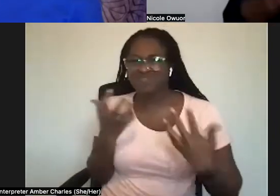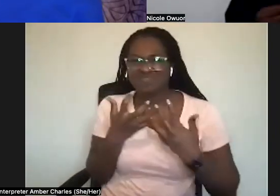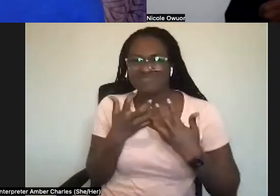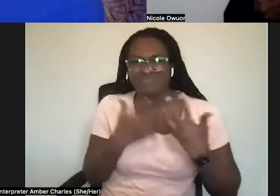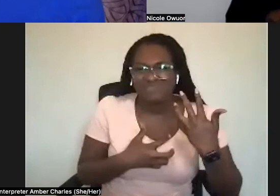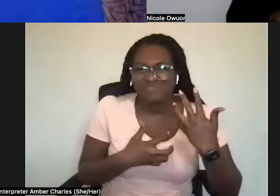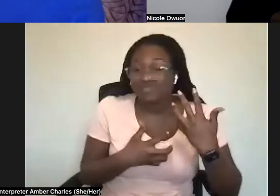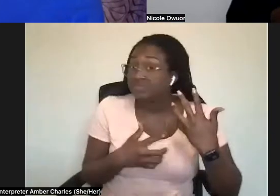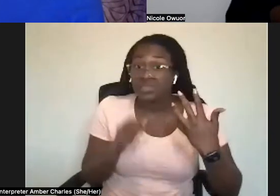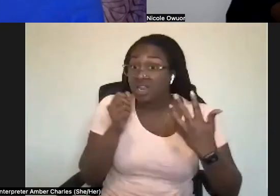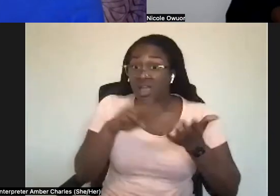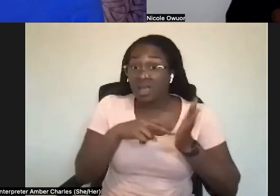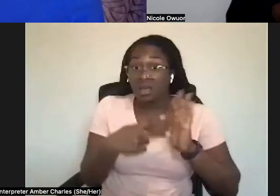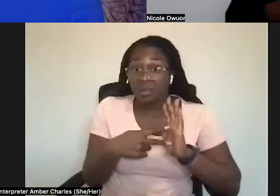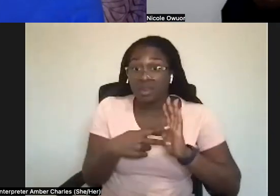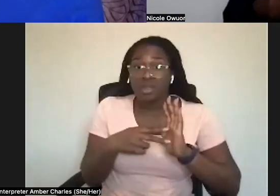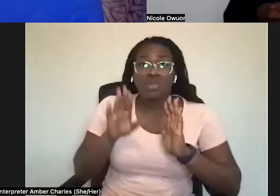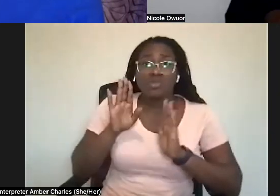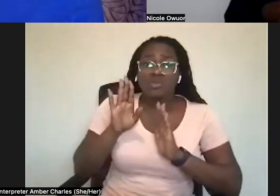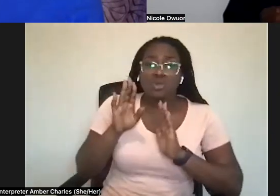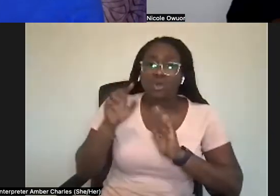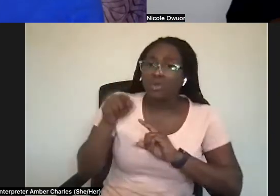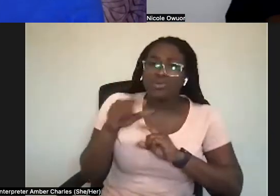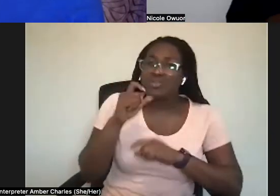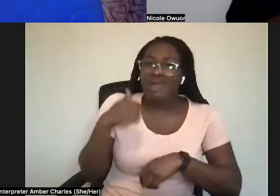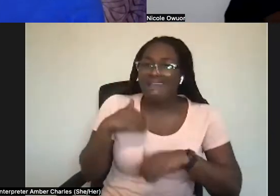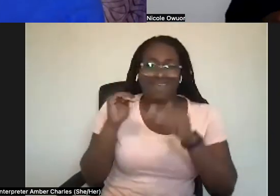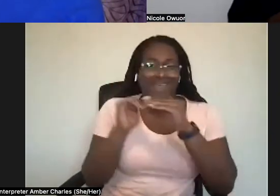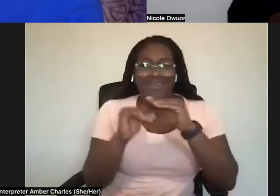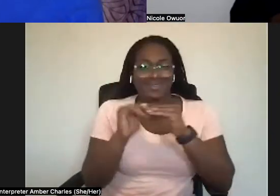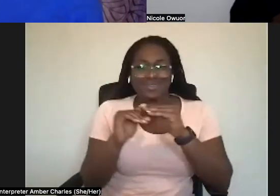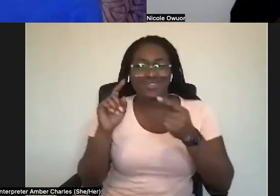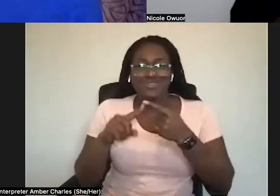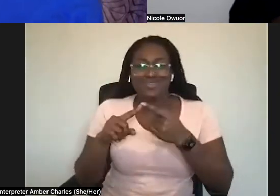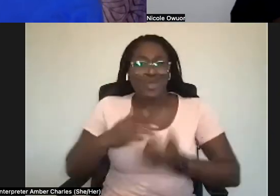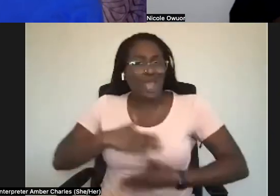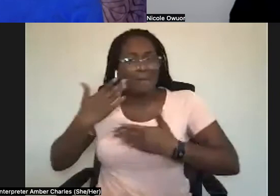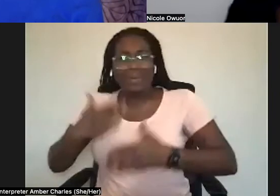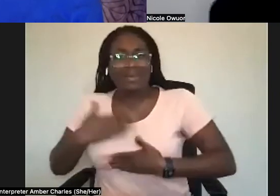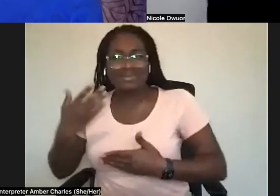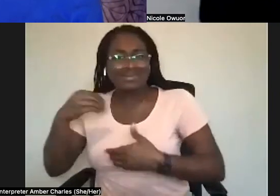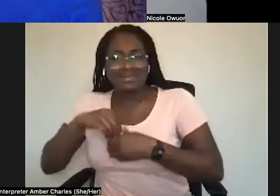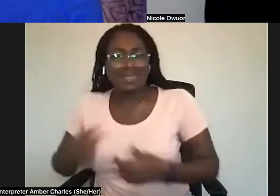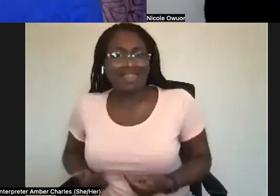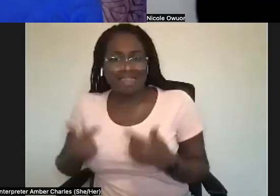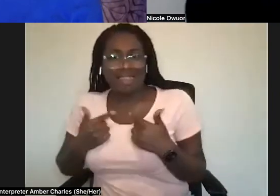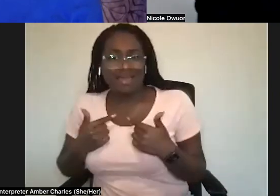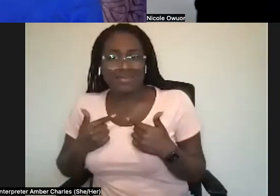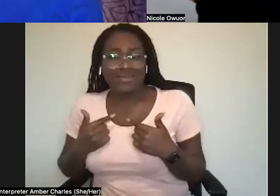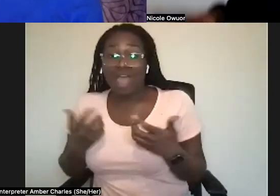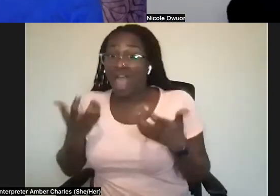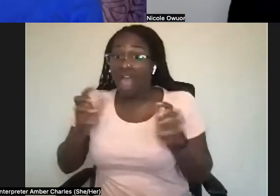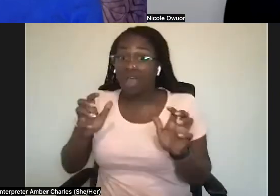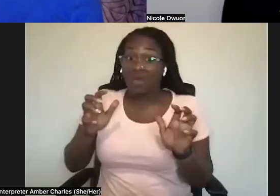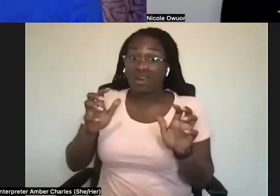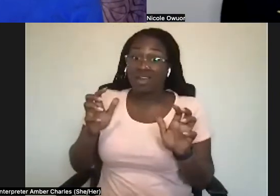that doesn't mean that you no longer have access to joy in your life. I could not want to mess with any of y'all,